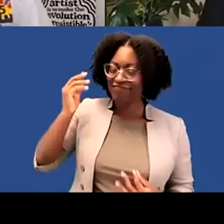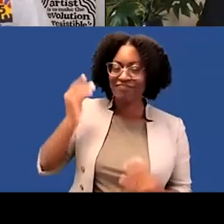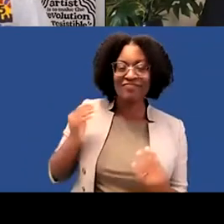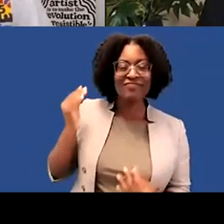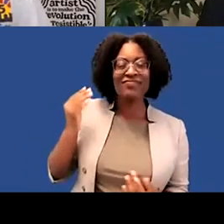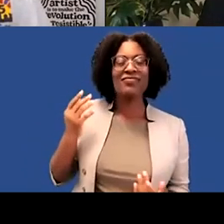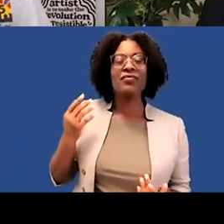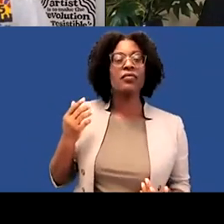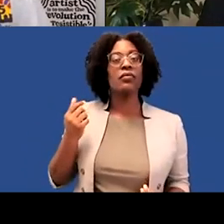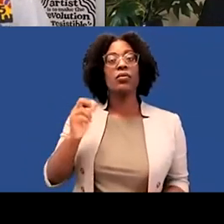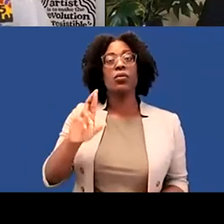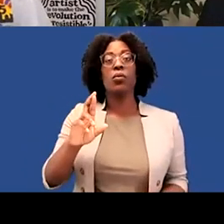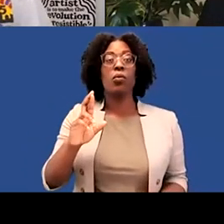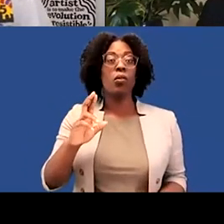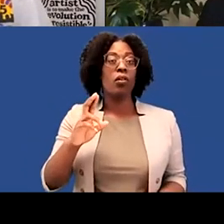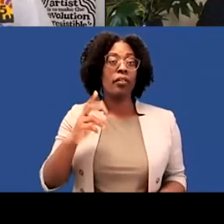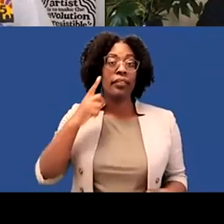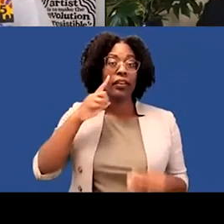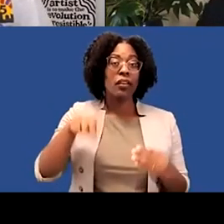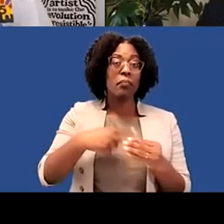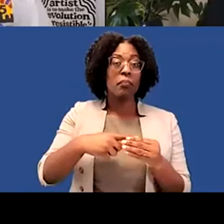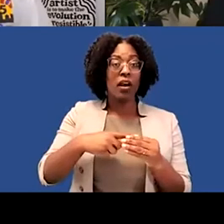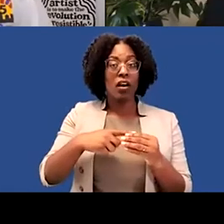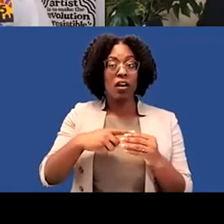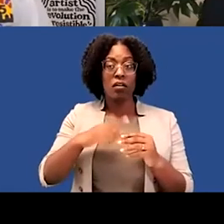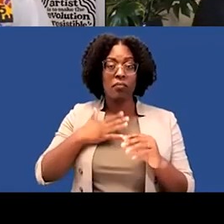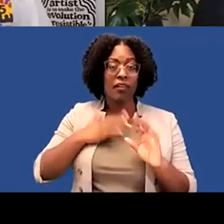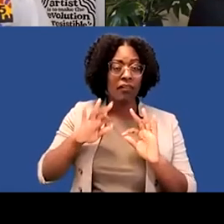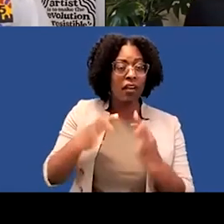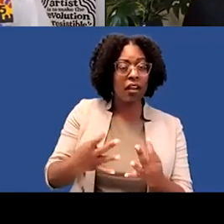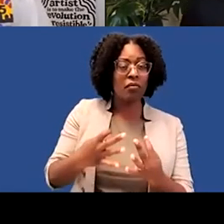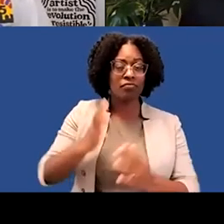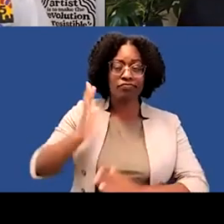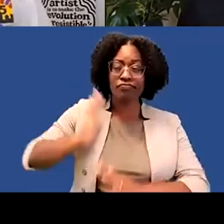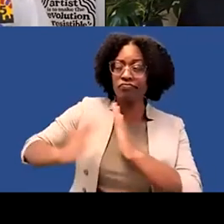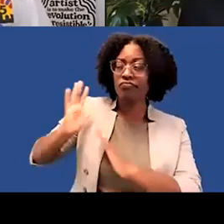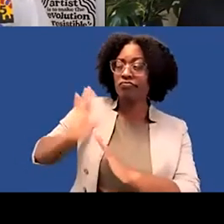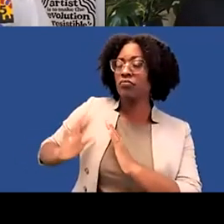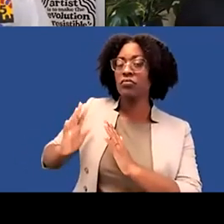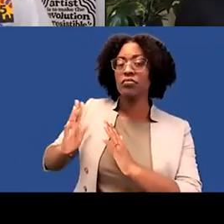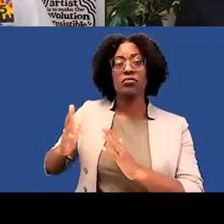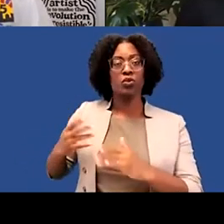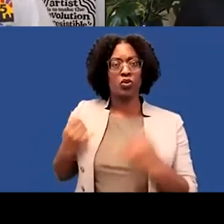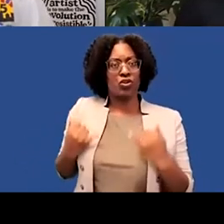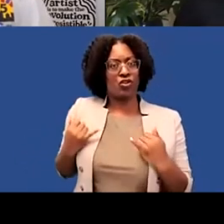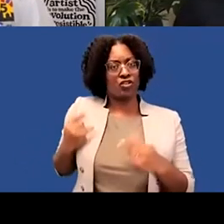past generations or current generations.